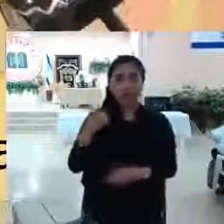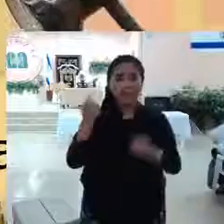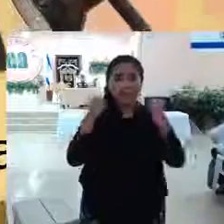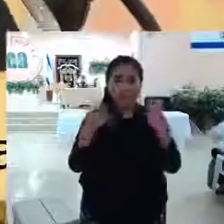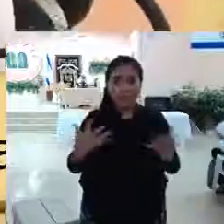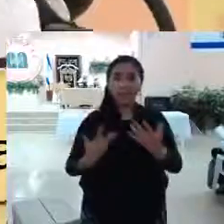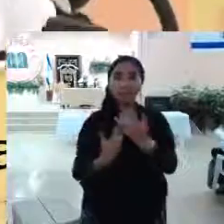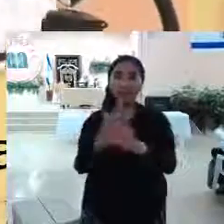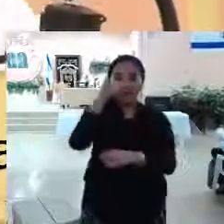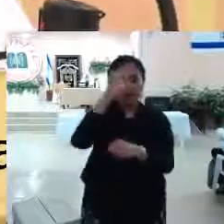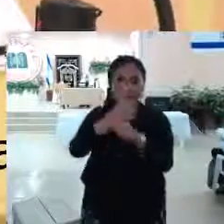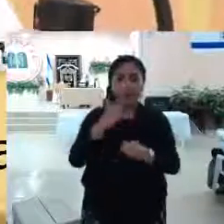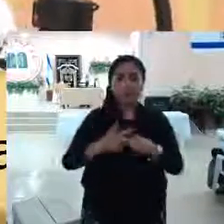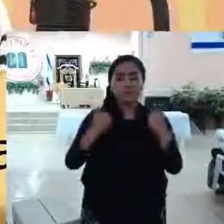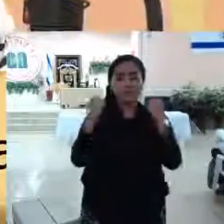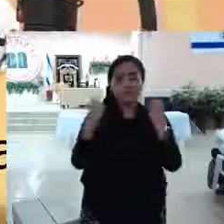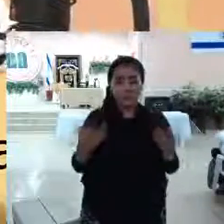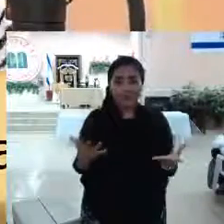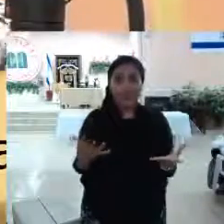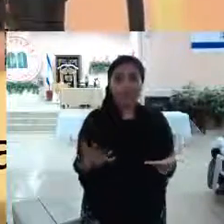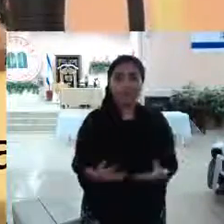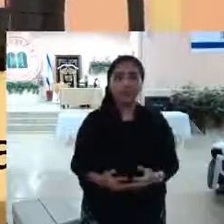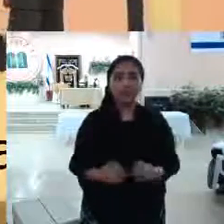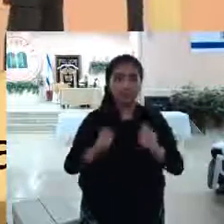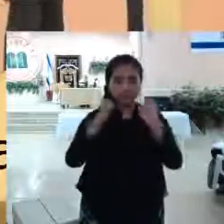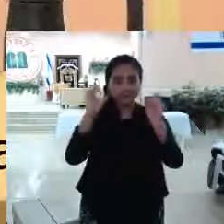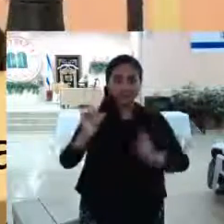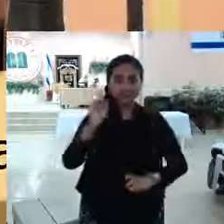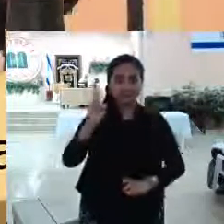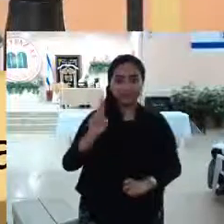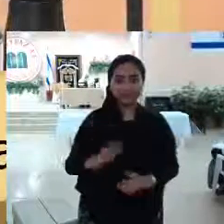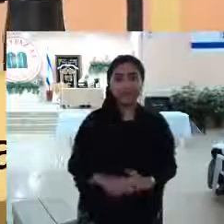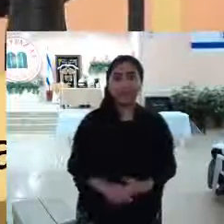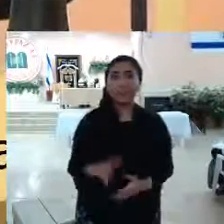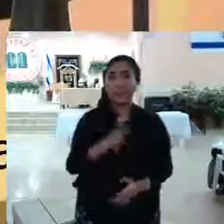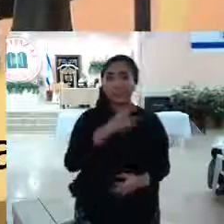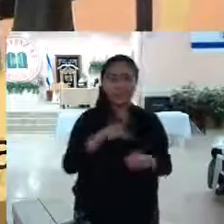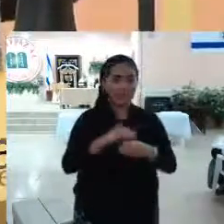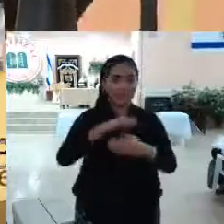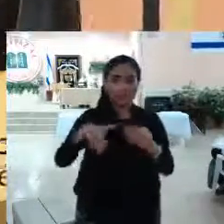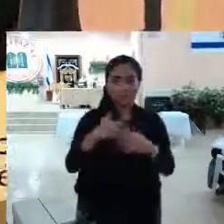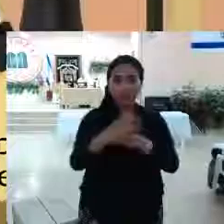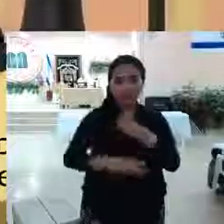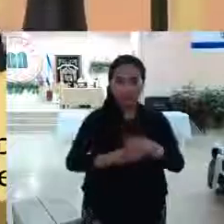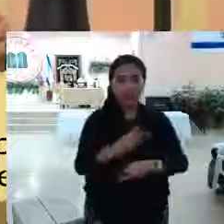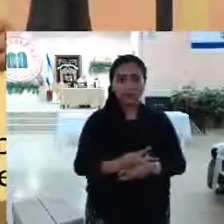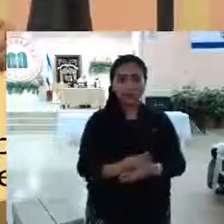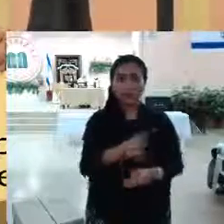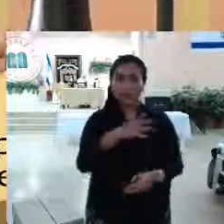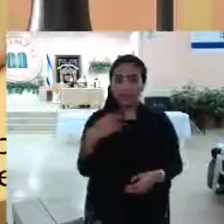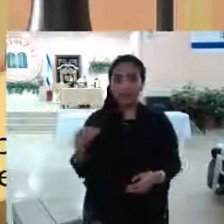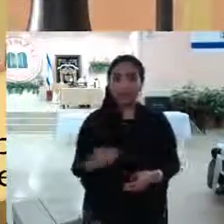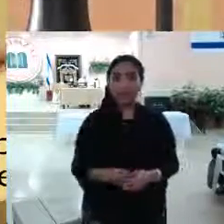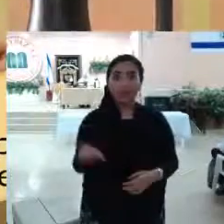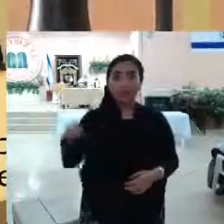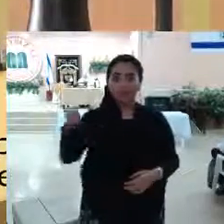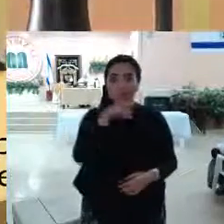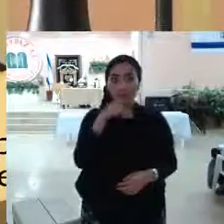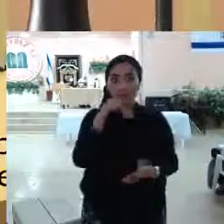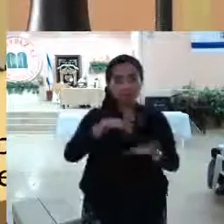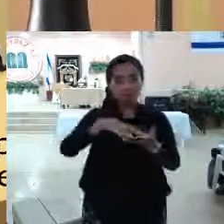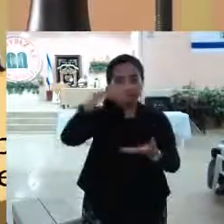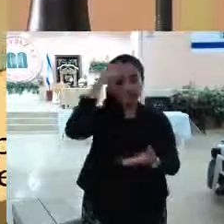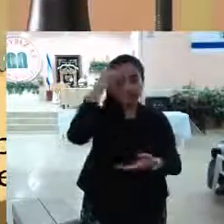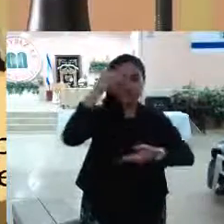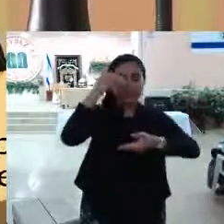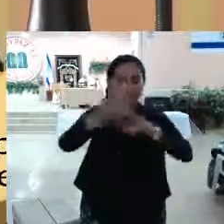muchísimos hermanos there's a nuevos. lot of new brothers. Aleluya. Hallelujah. En todo el mundo. In the whole world. Entonces ellos So, están aprendiendo